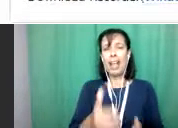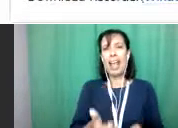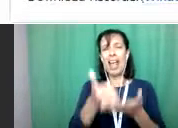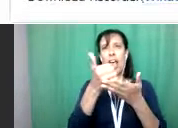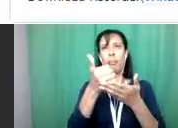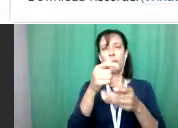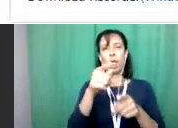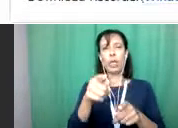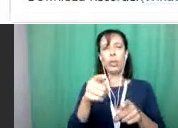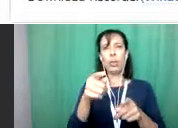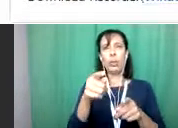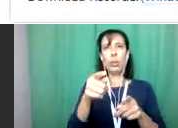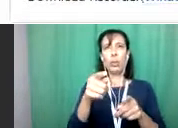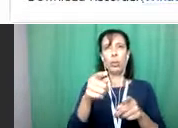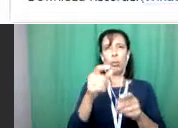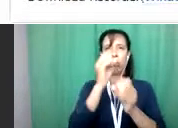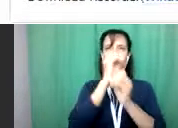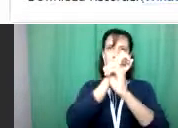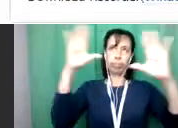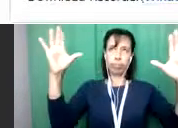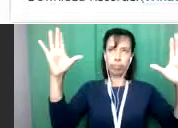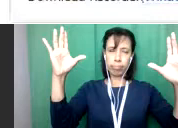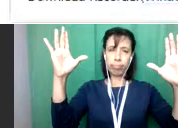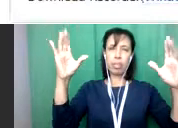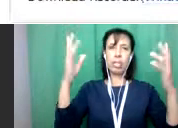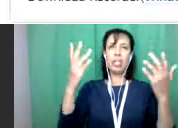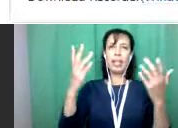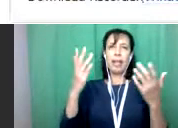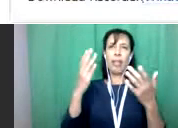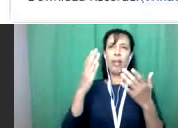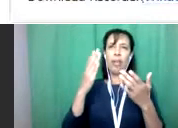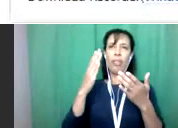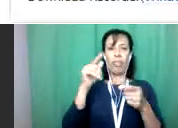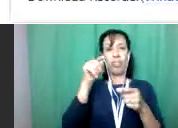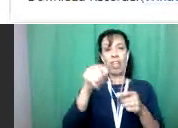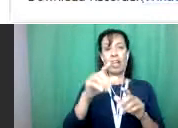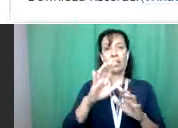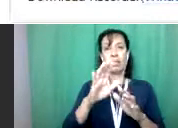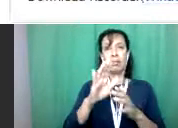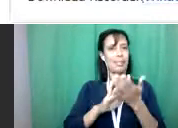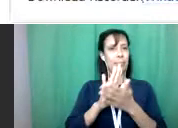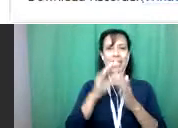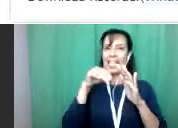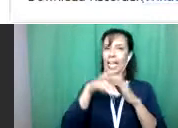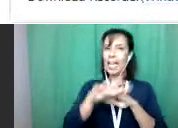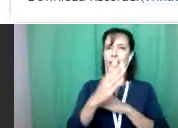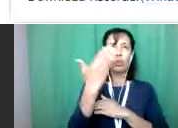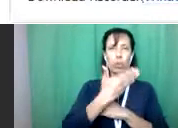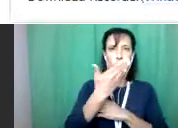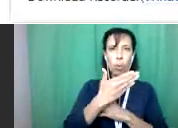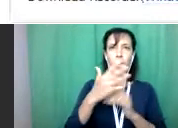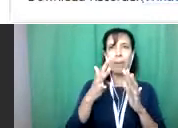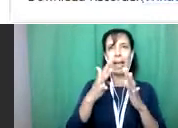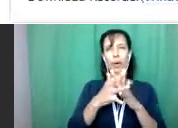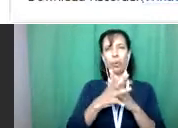but more about talking to the participants of in education, teachers, parents,